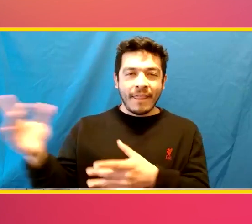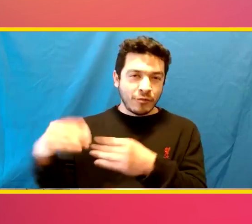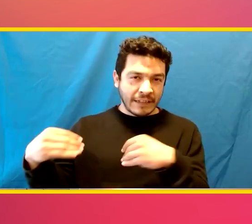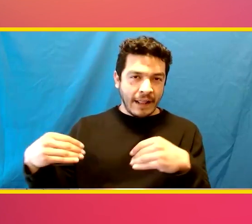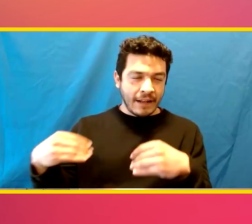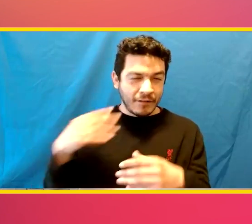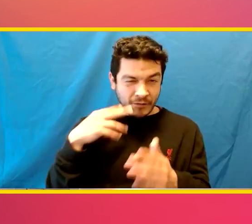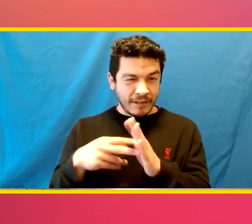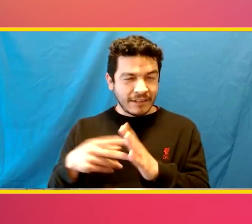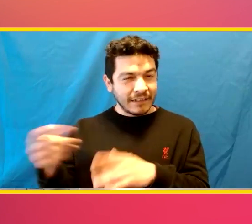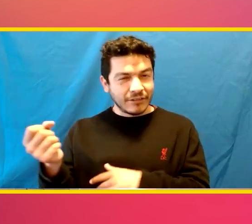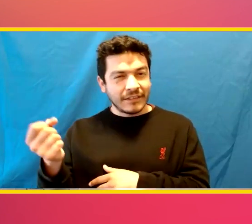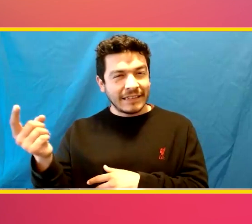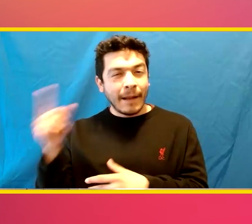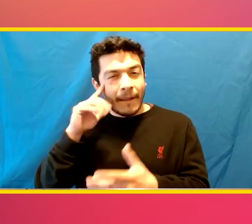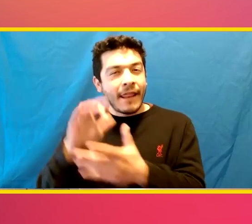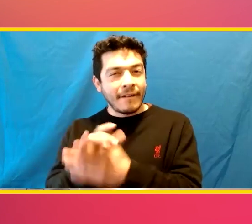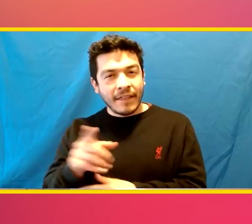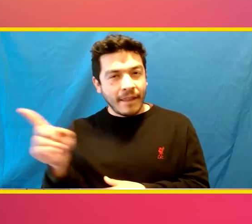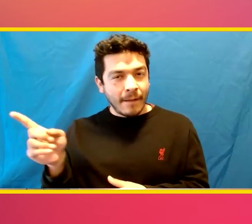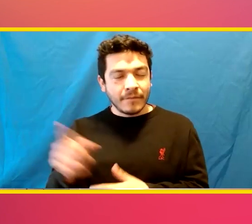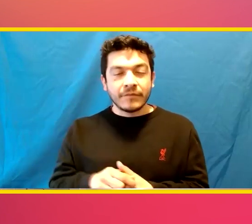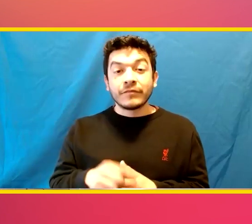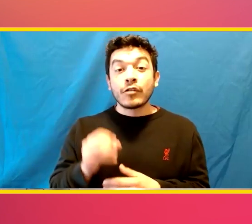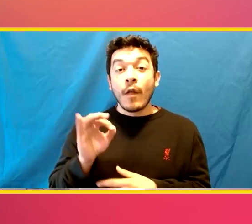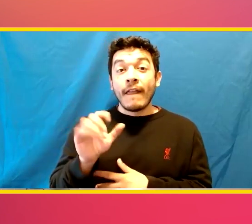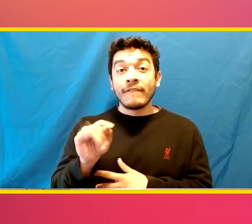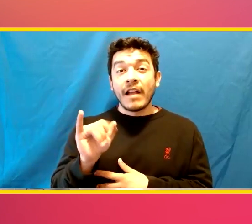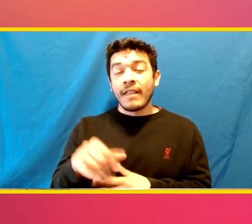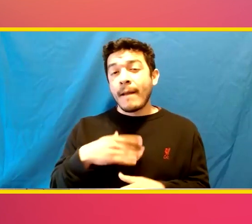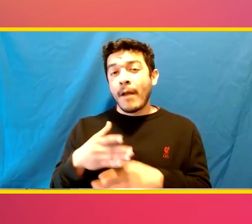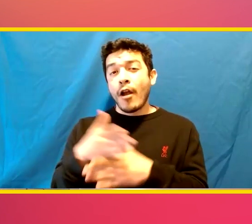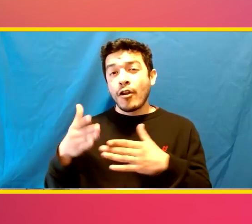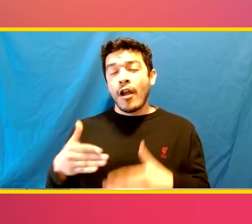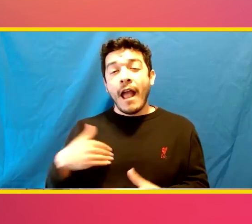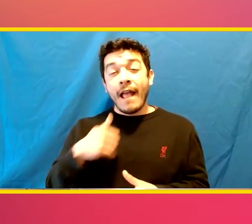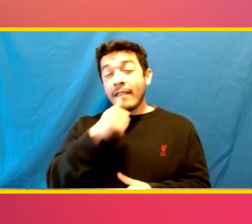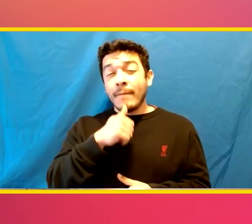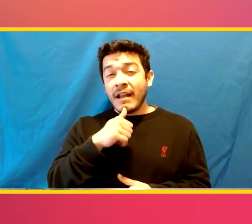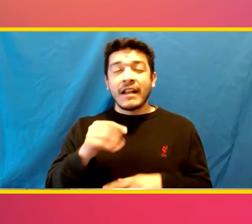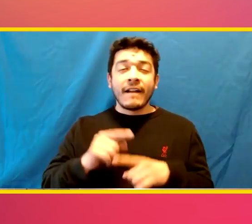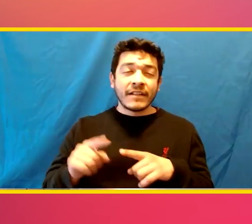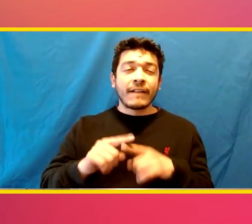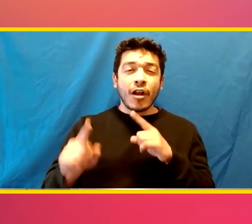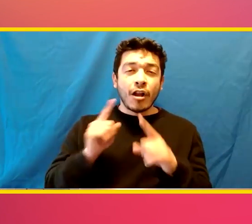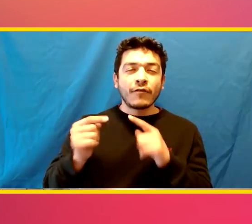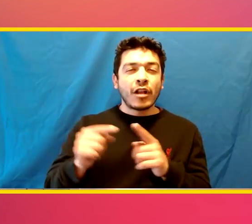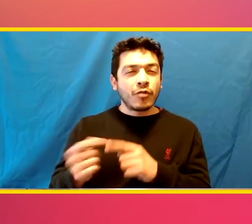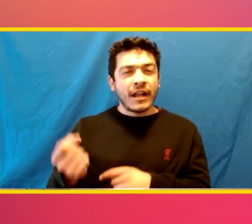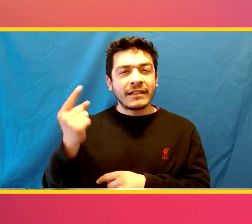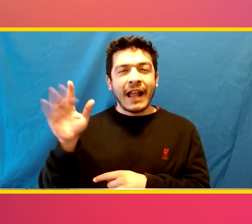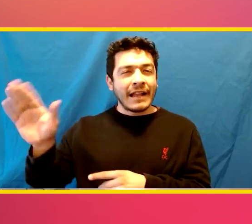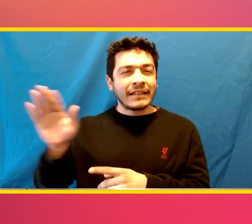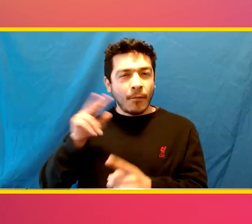selling, right? And so the fact that my partner had the patience of multiple conversations, try to understand